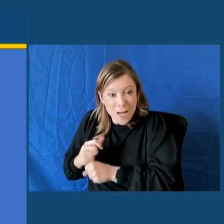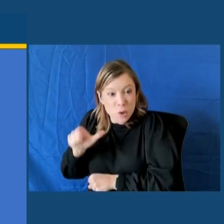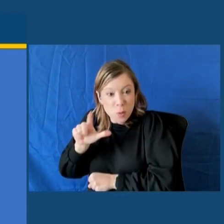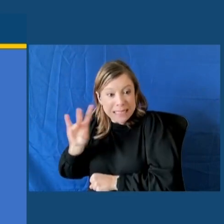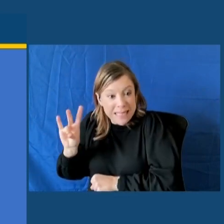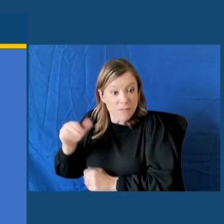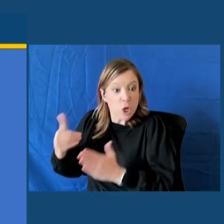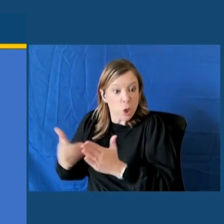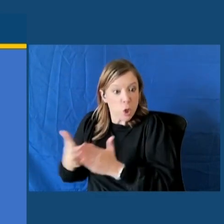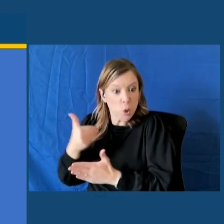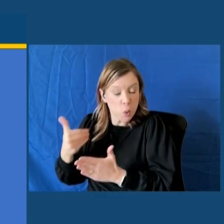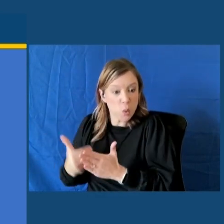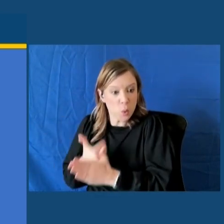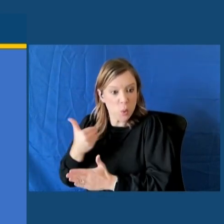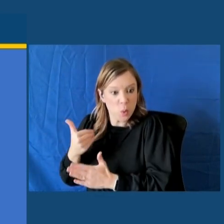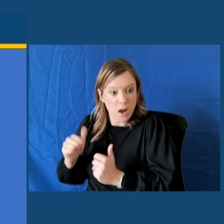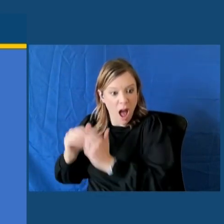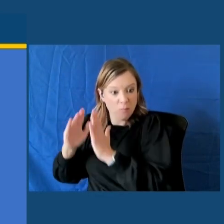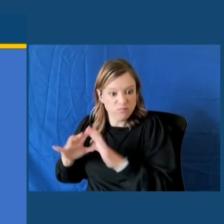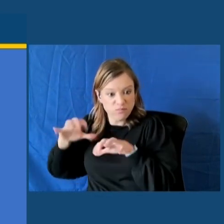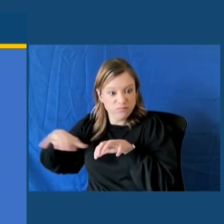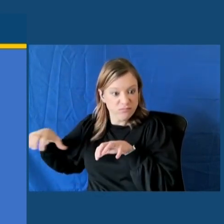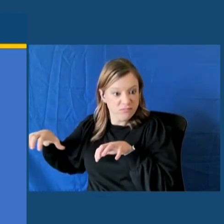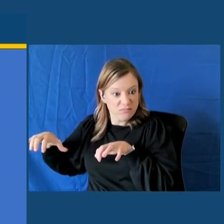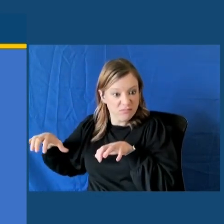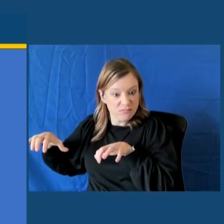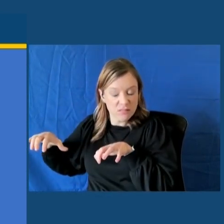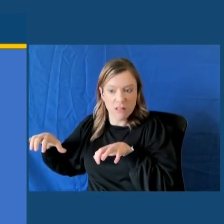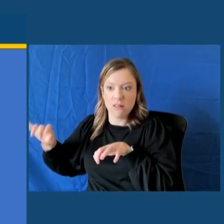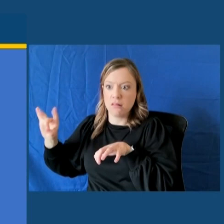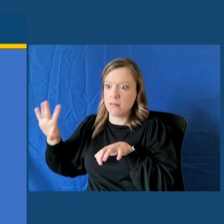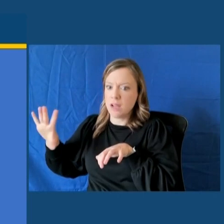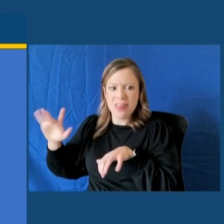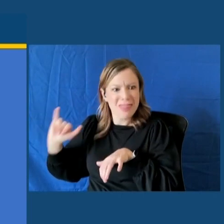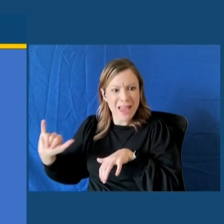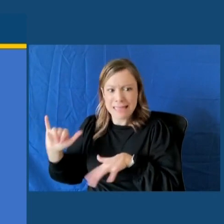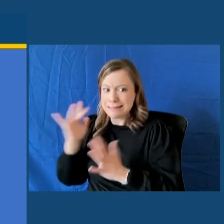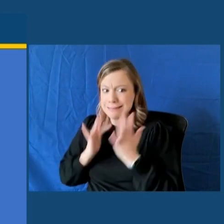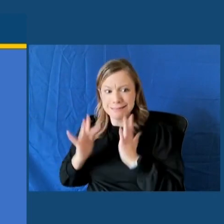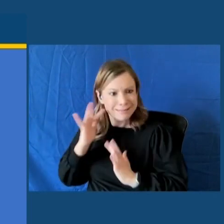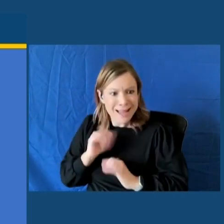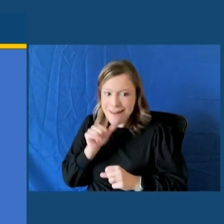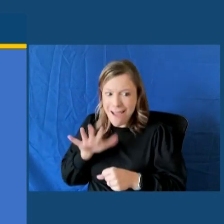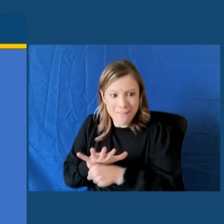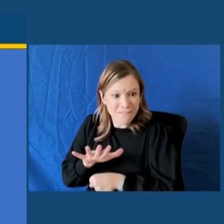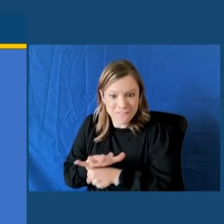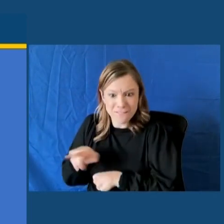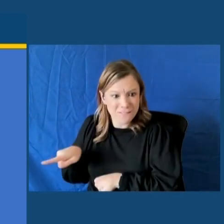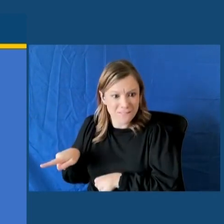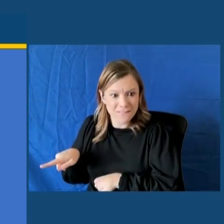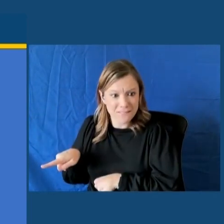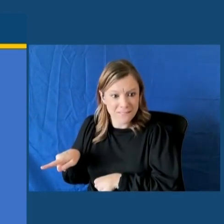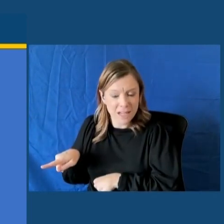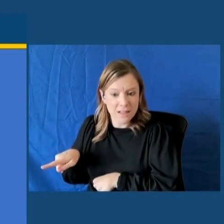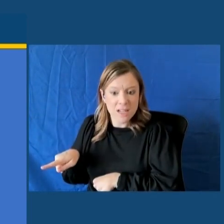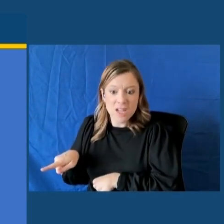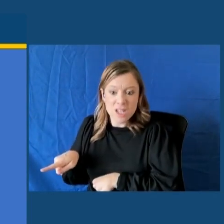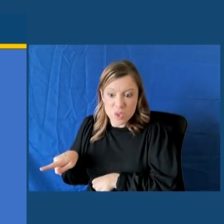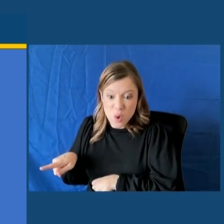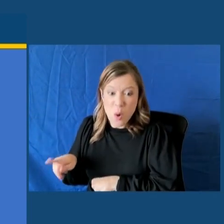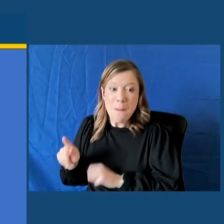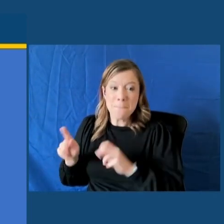So until we address our housing shortage, many of our neighbors will continue to struggle